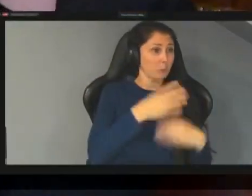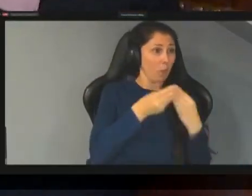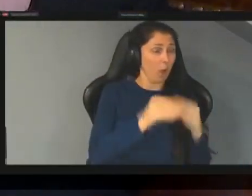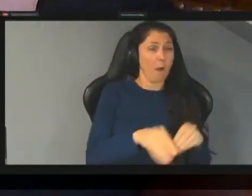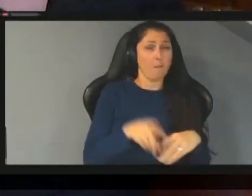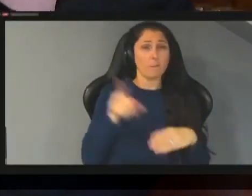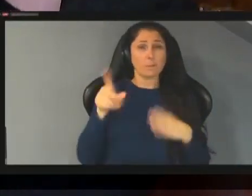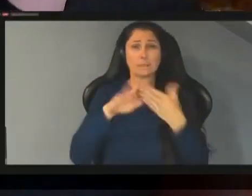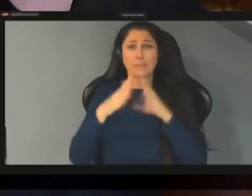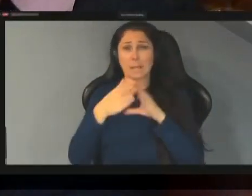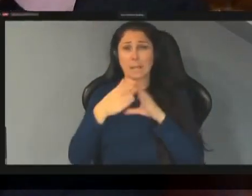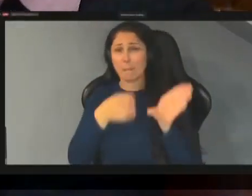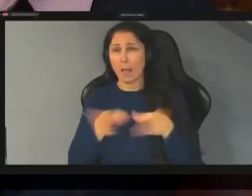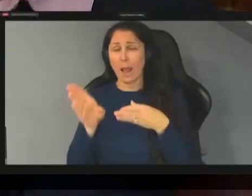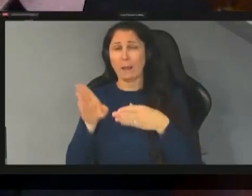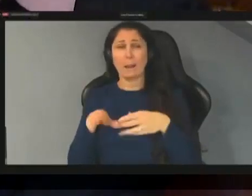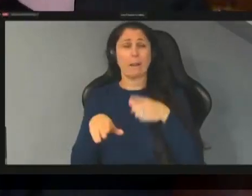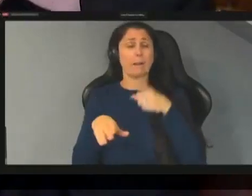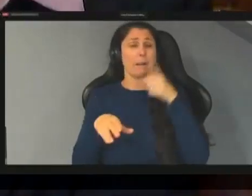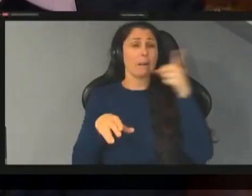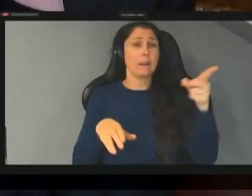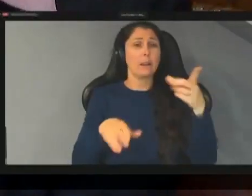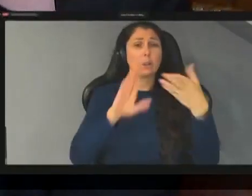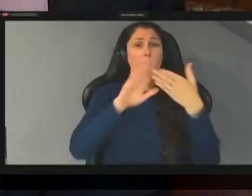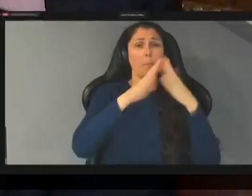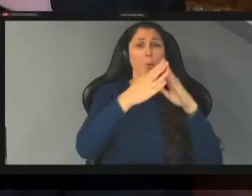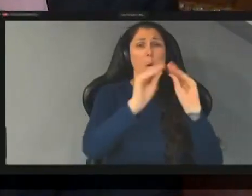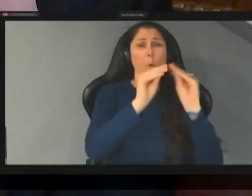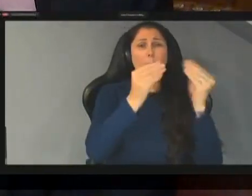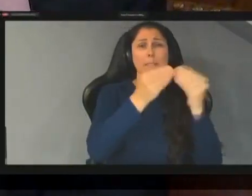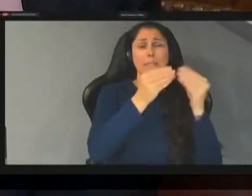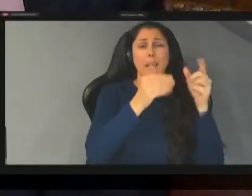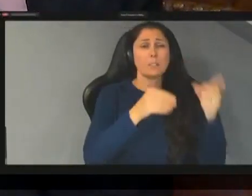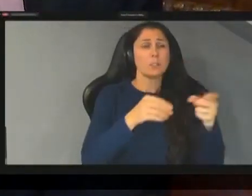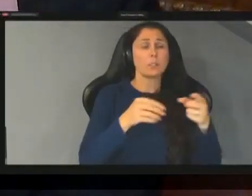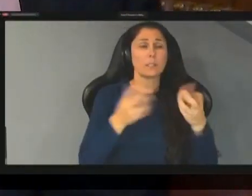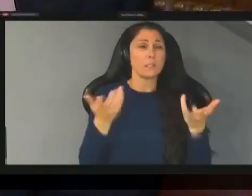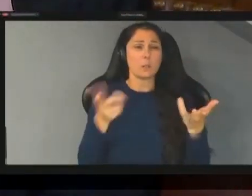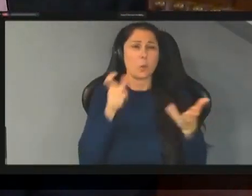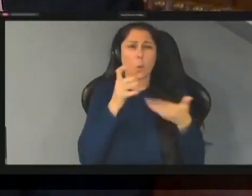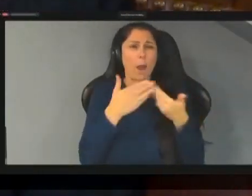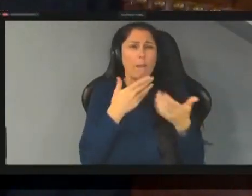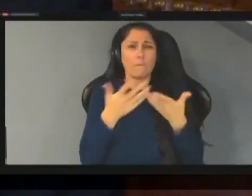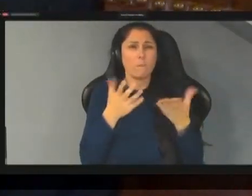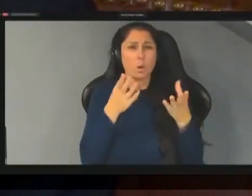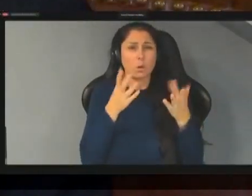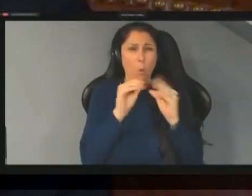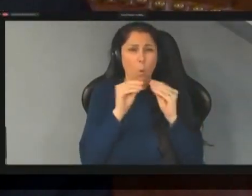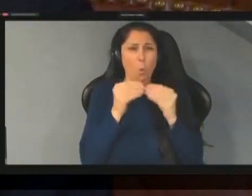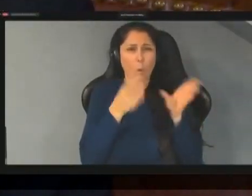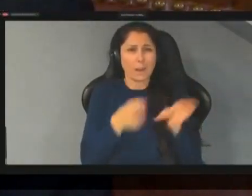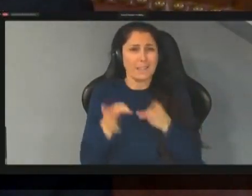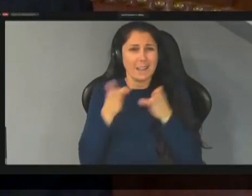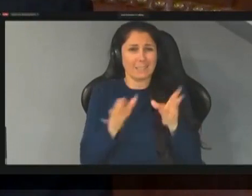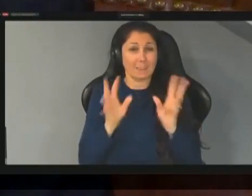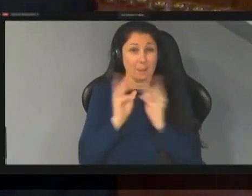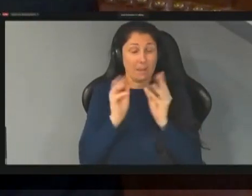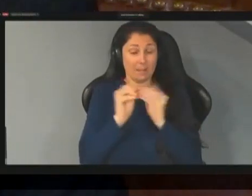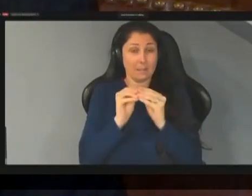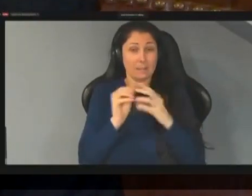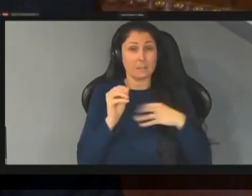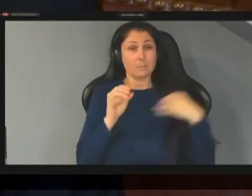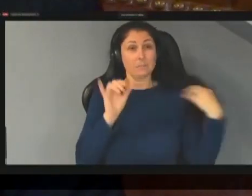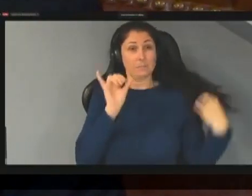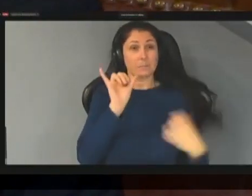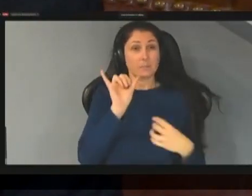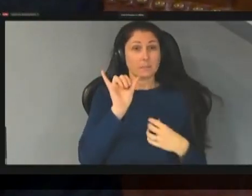planning or a community organization, you know, whoever organizes the meeting, but that